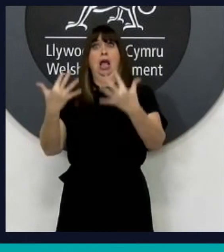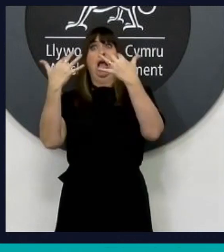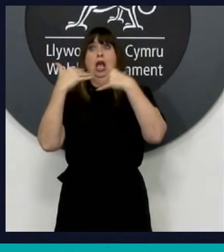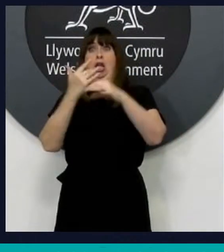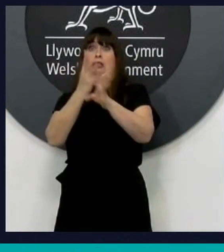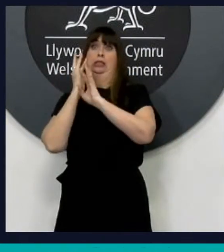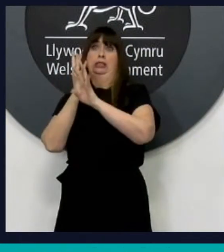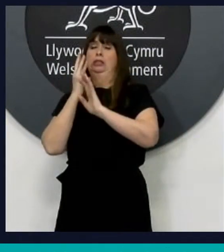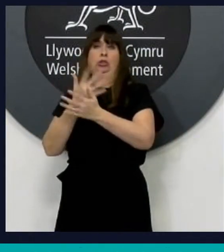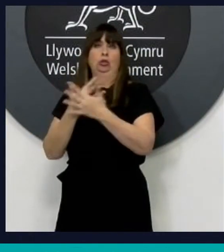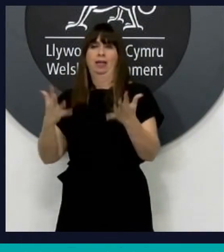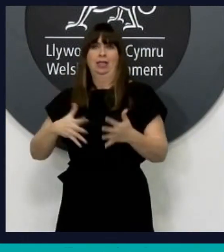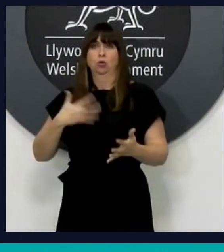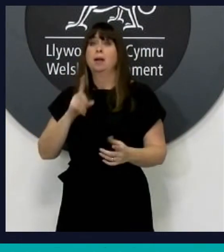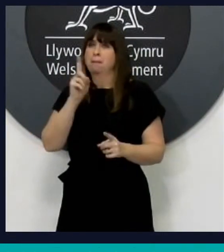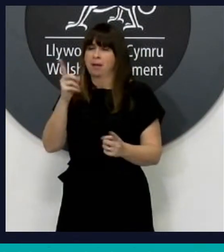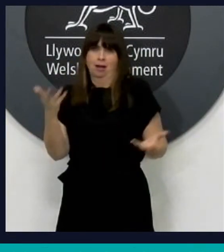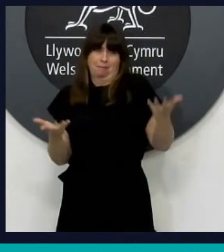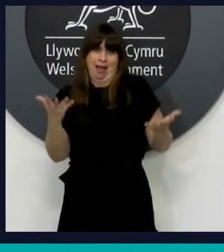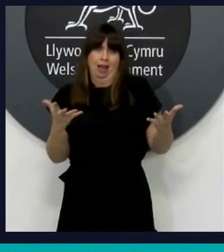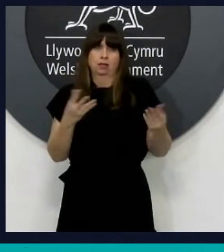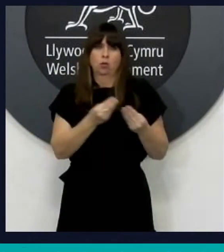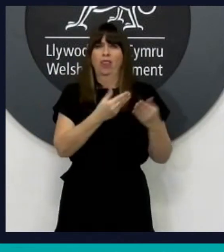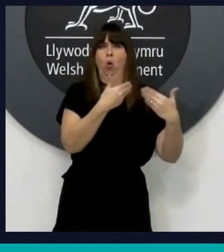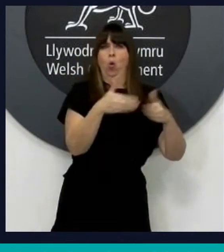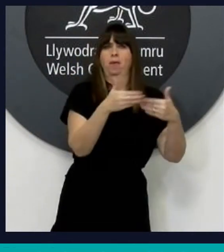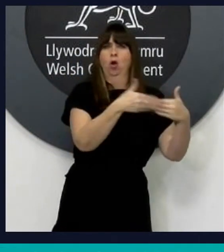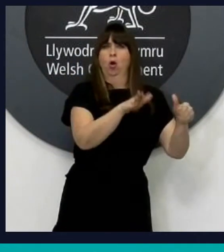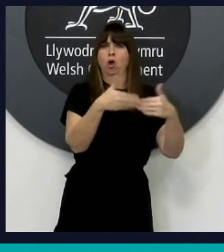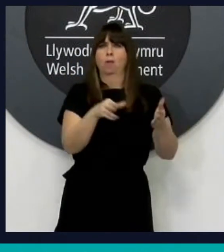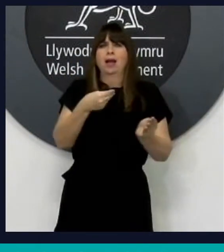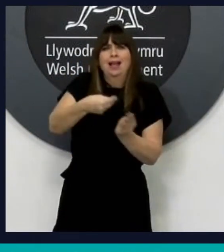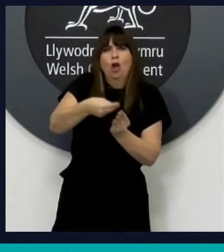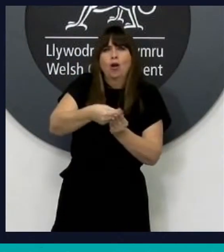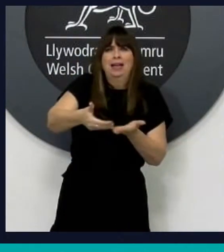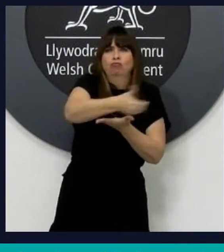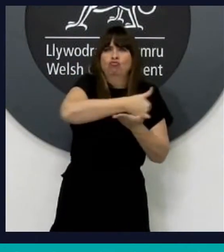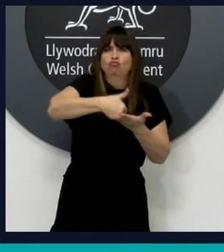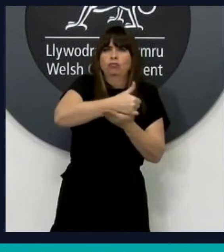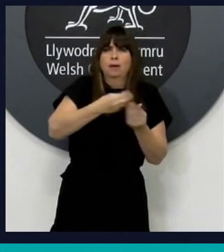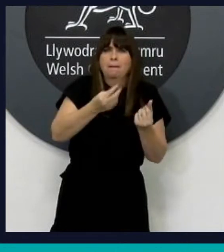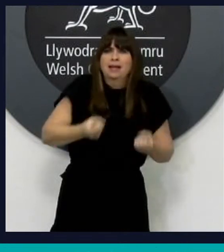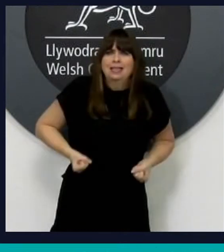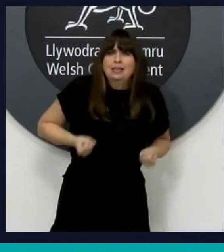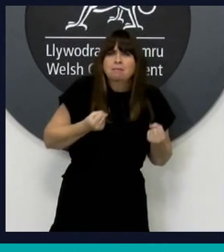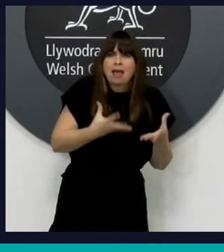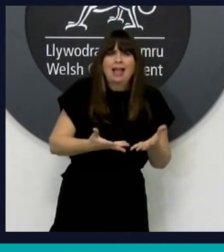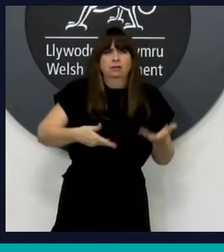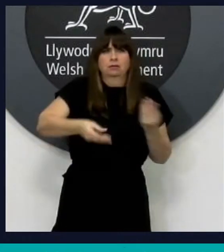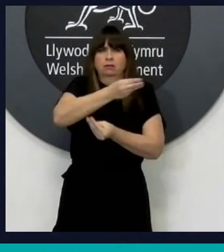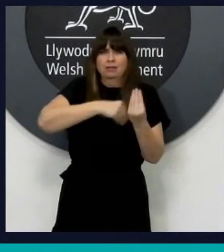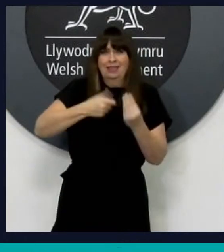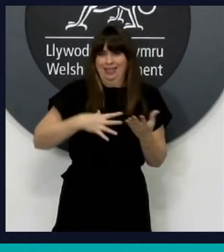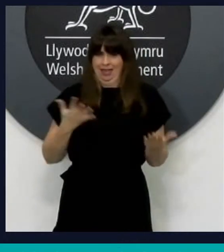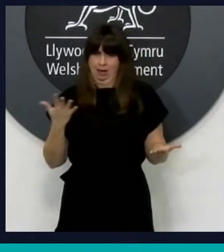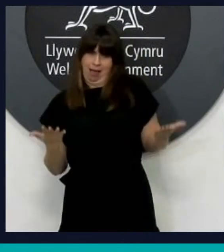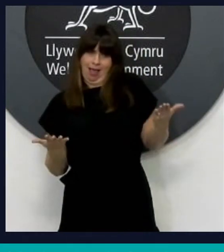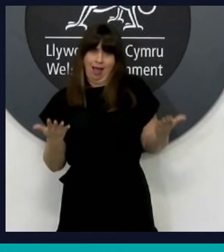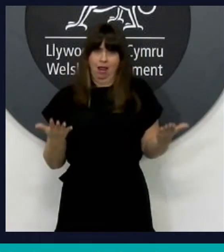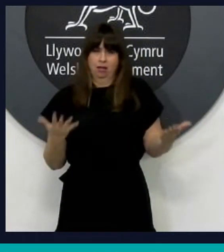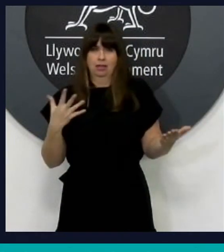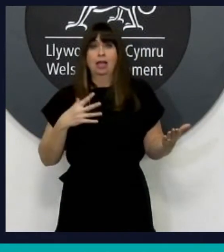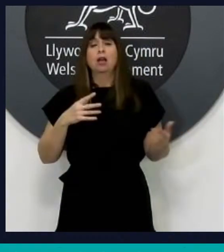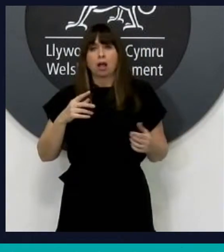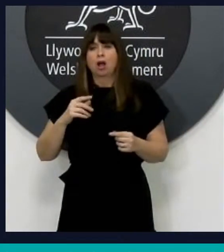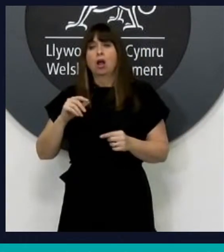keeping society open and the economy going. So all of those things are things that we will balance off in the next 21-day